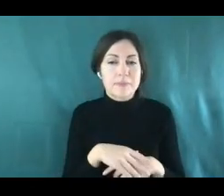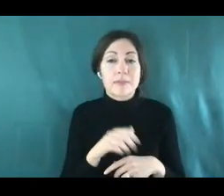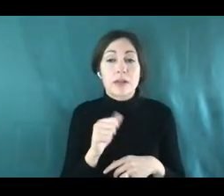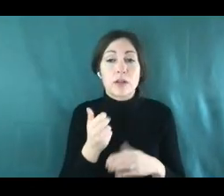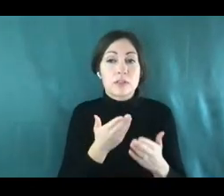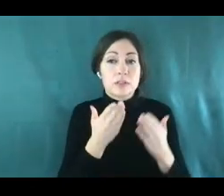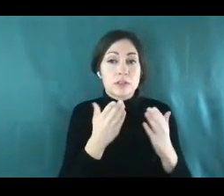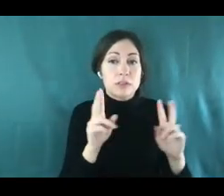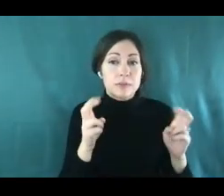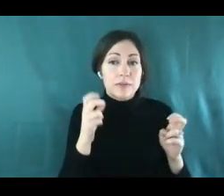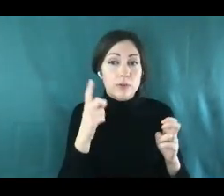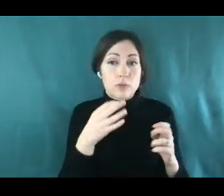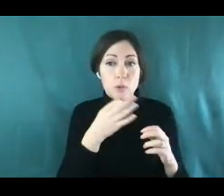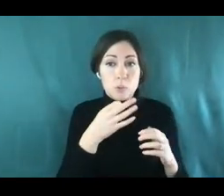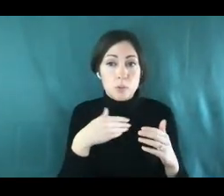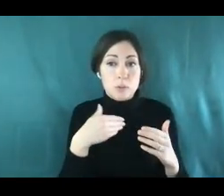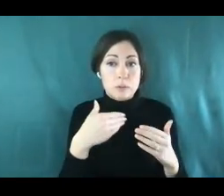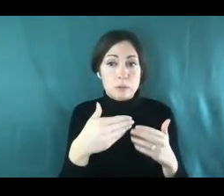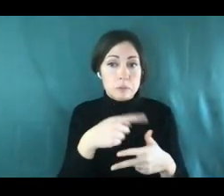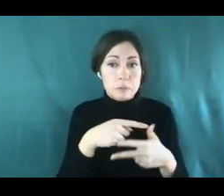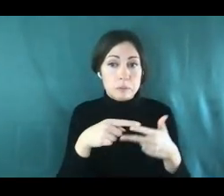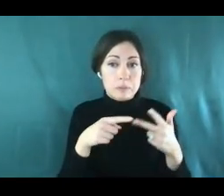topics for our upcoming meeting dates?